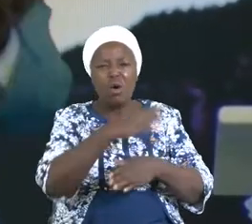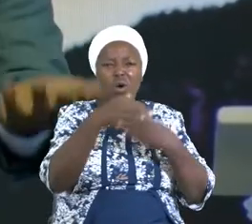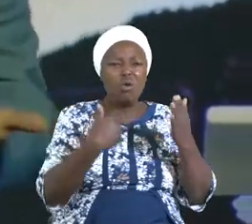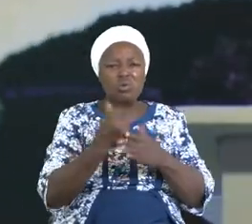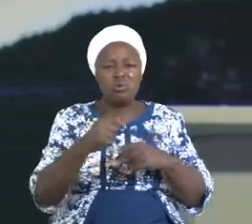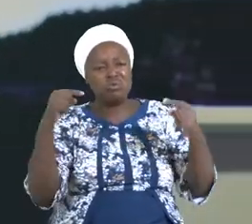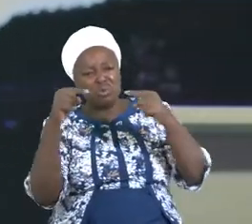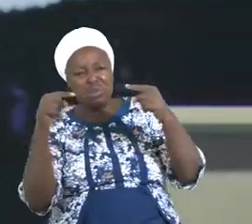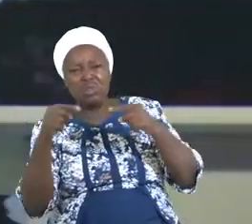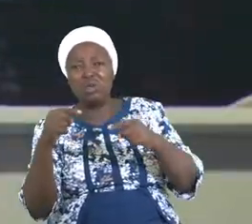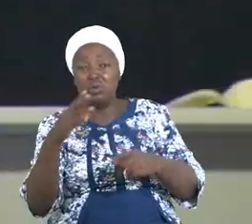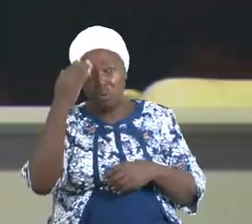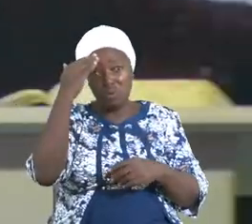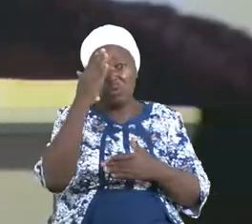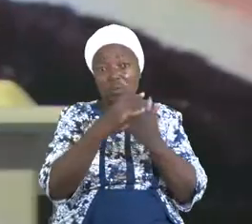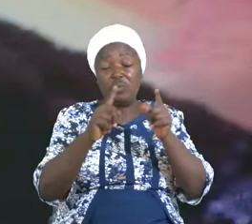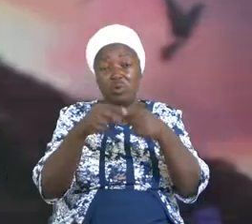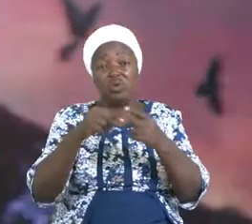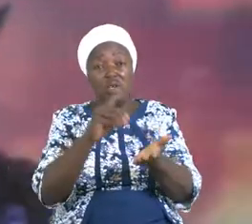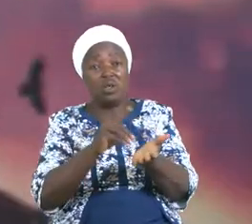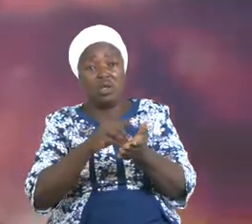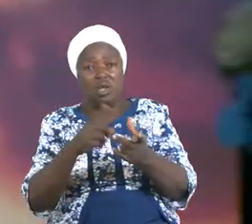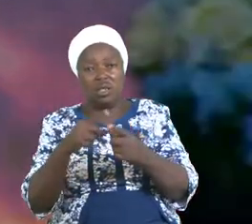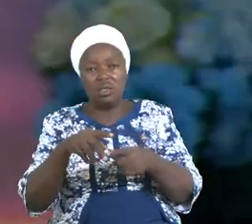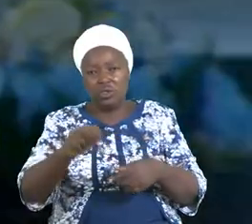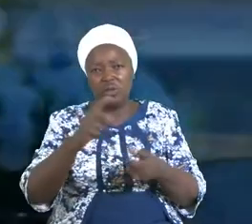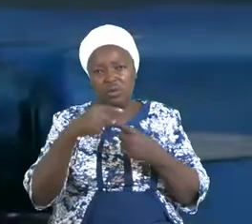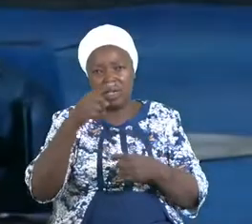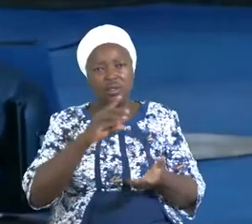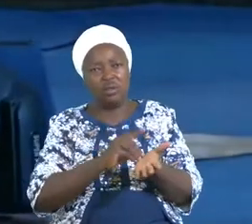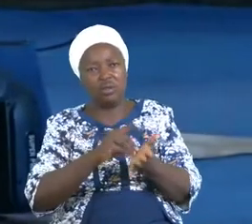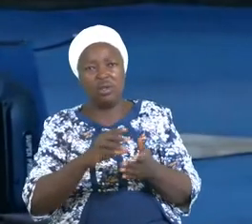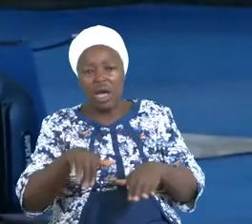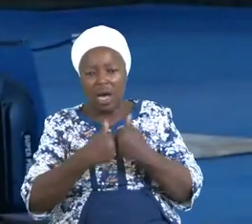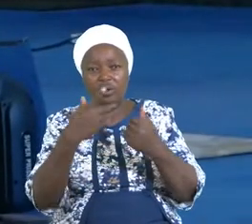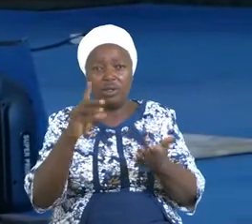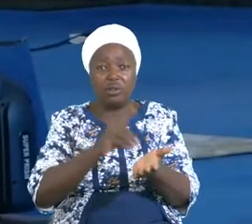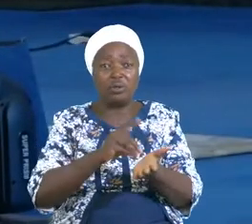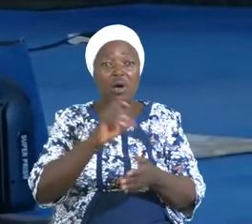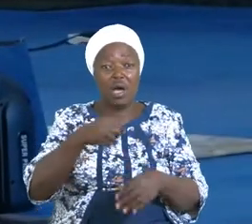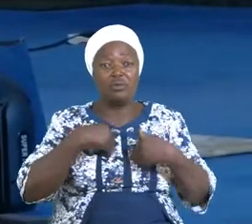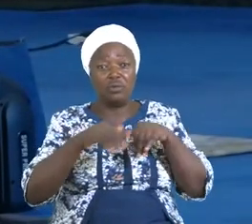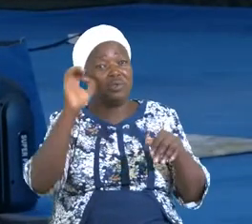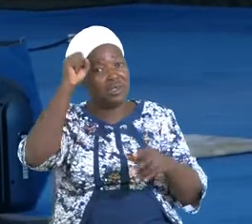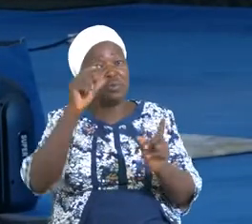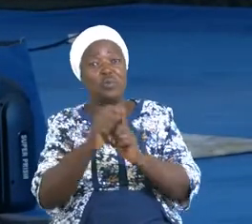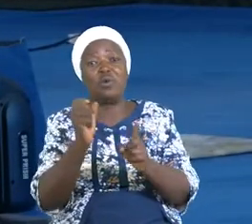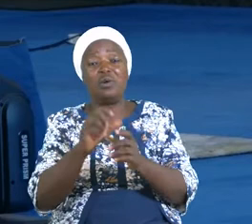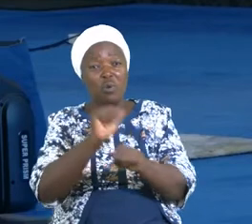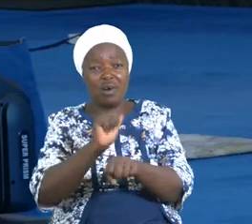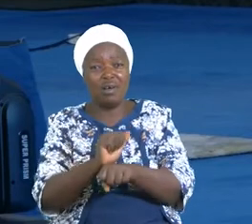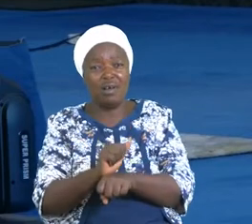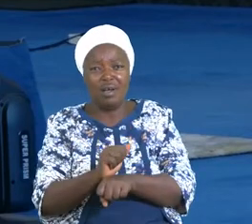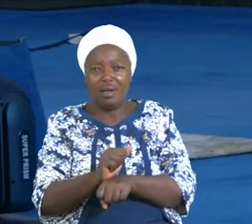know, some people go to the doctor and they try to tell the doctor how the doctor should do his work. Now you can't do